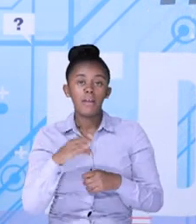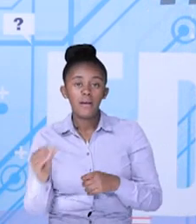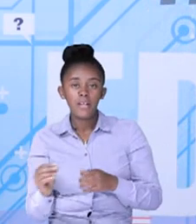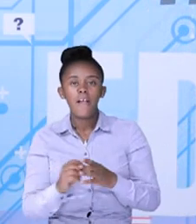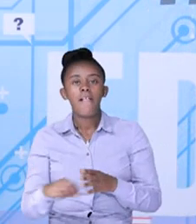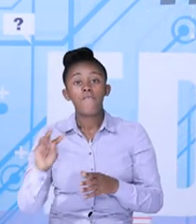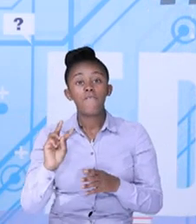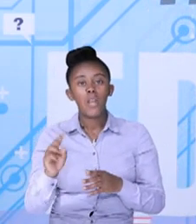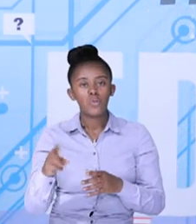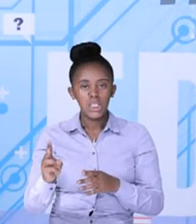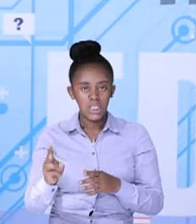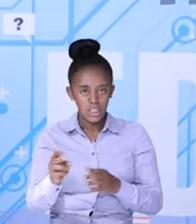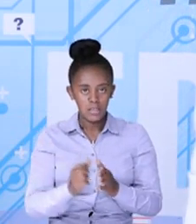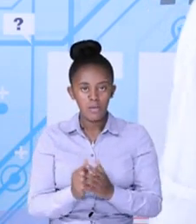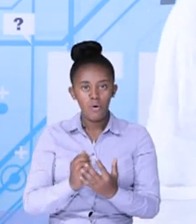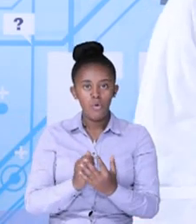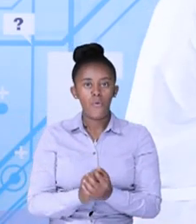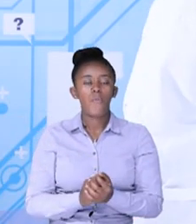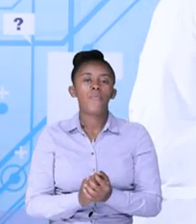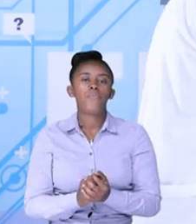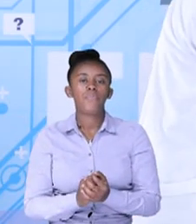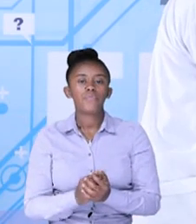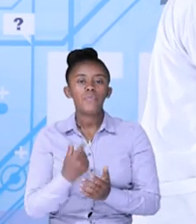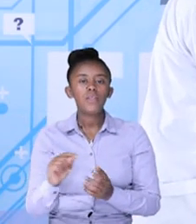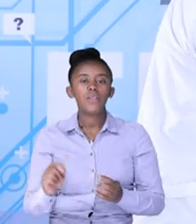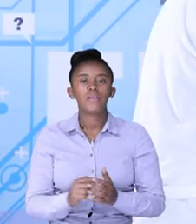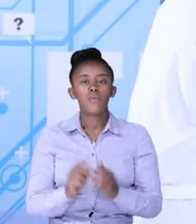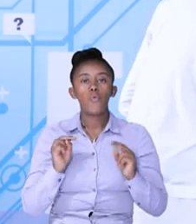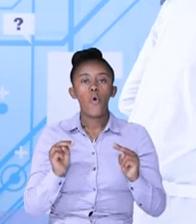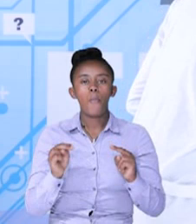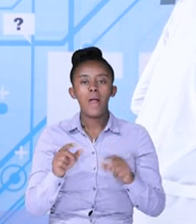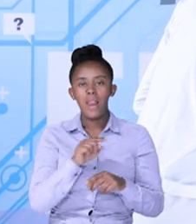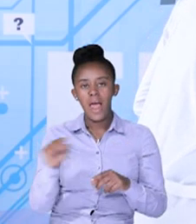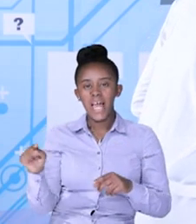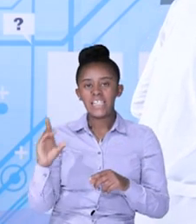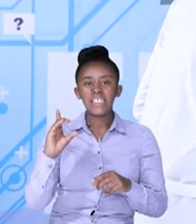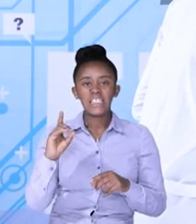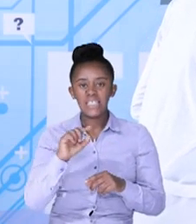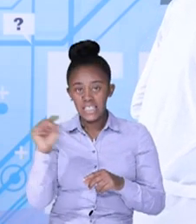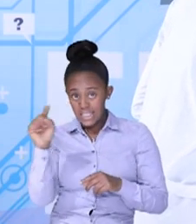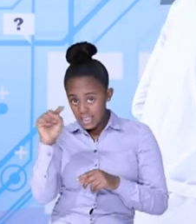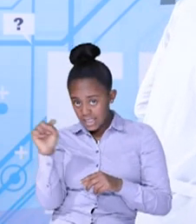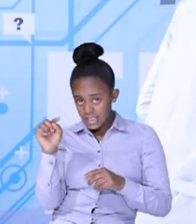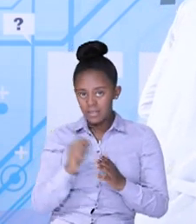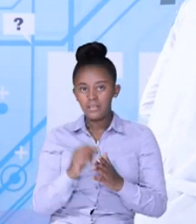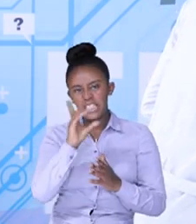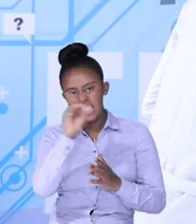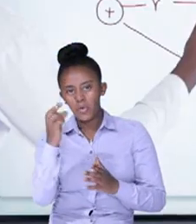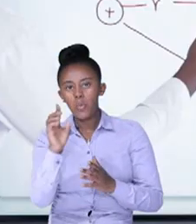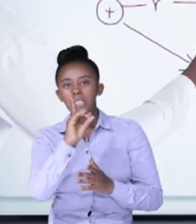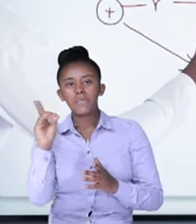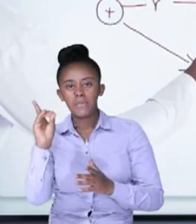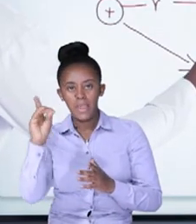a velocity V cross the normal line to the displacement. Here we have a distance or displacement,